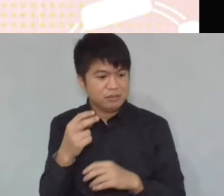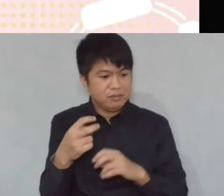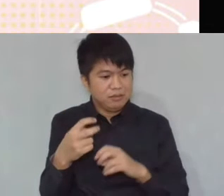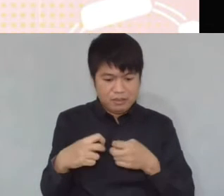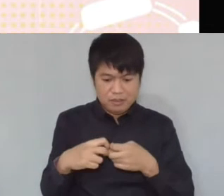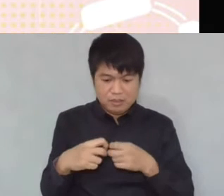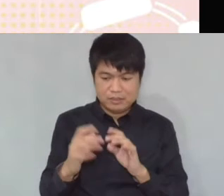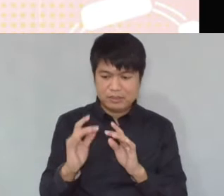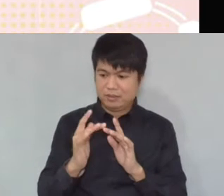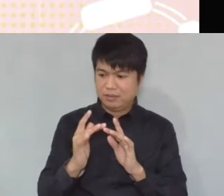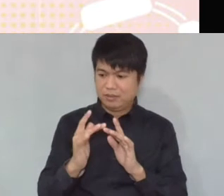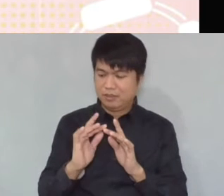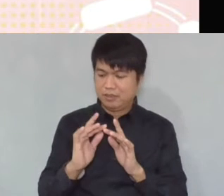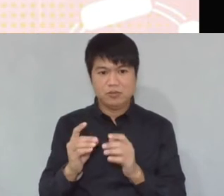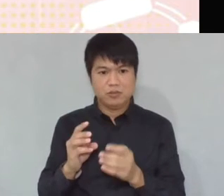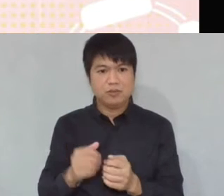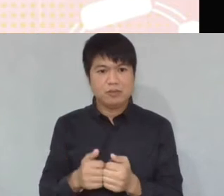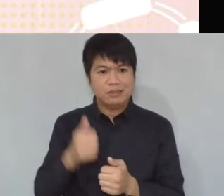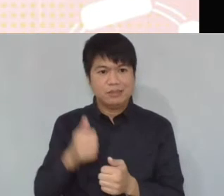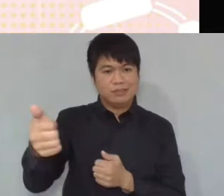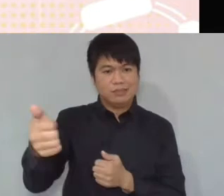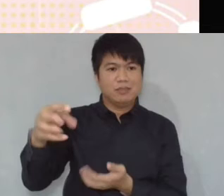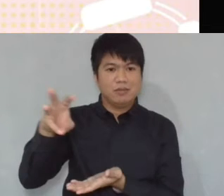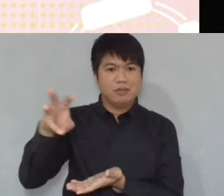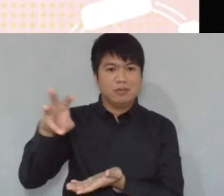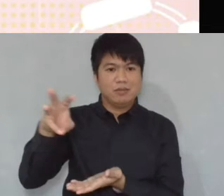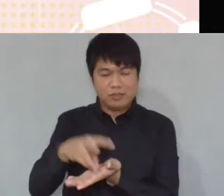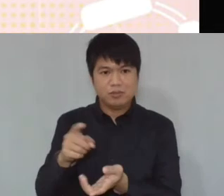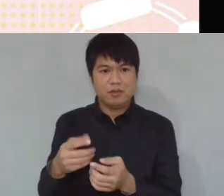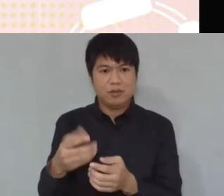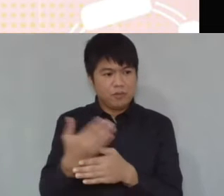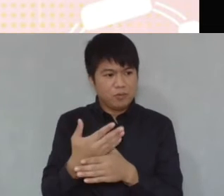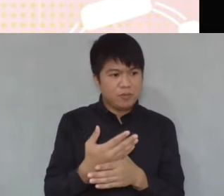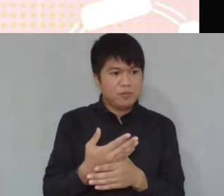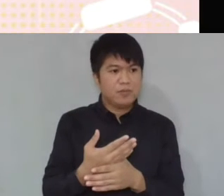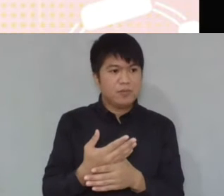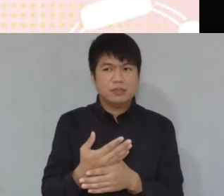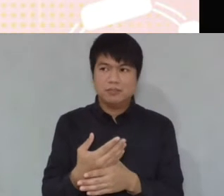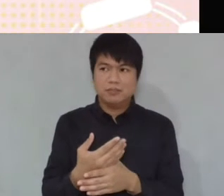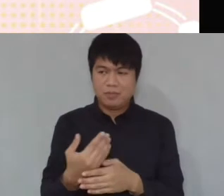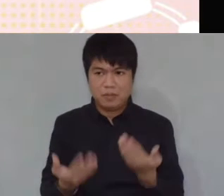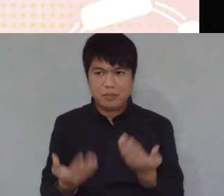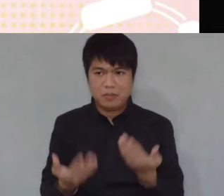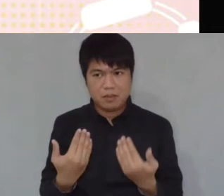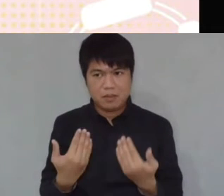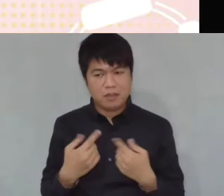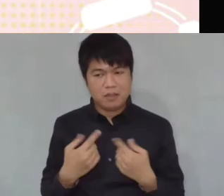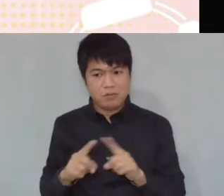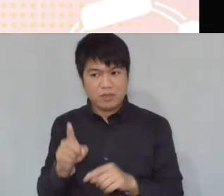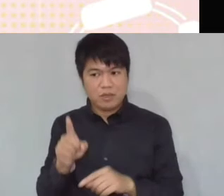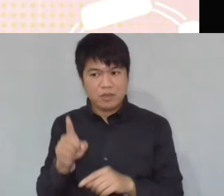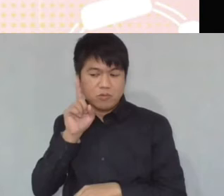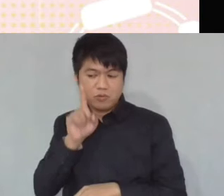locations. There may be a few distractions, but we hope to have a smooth program flow for today's program. To